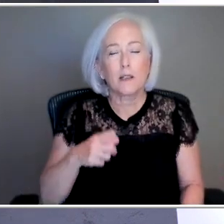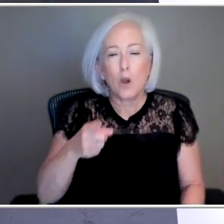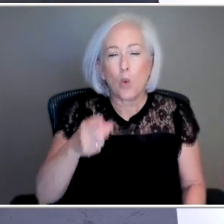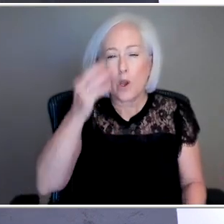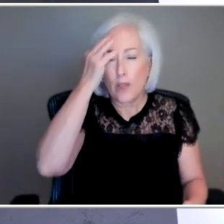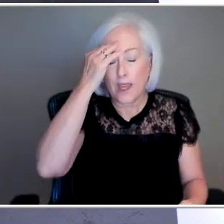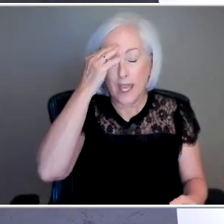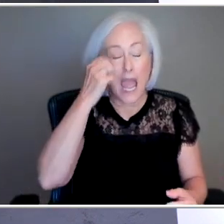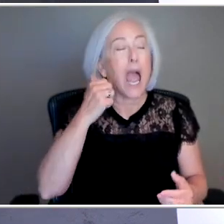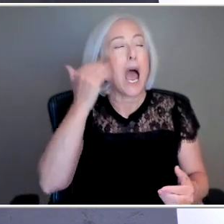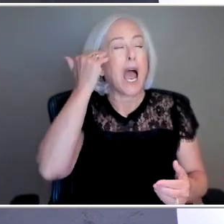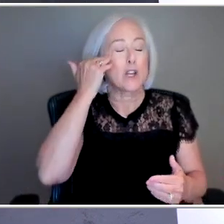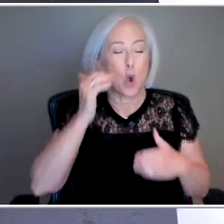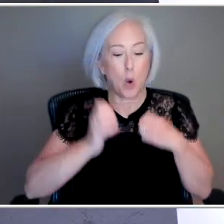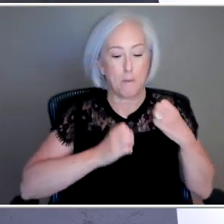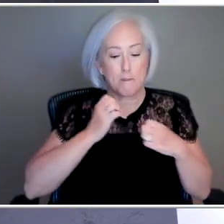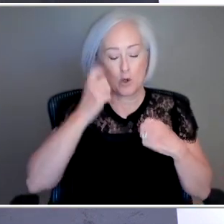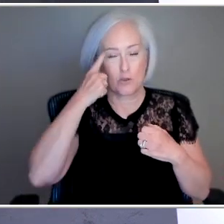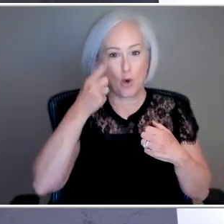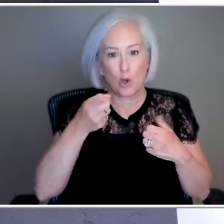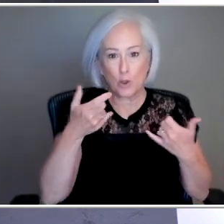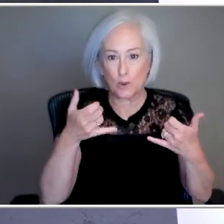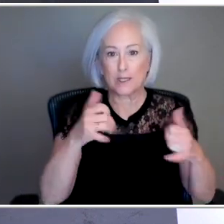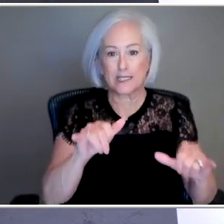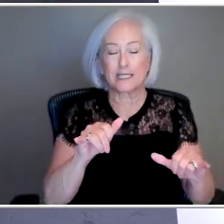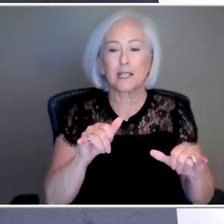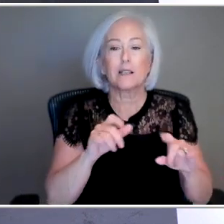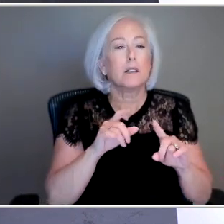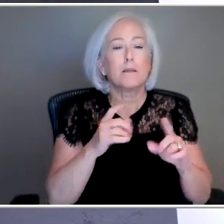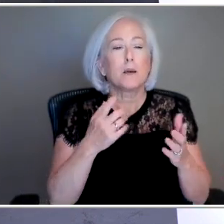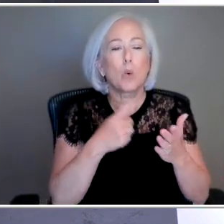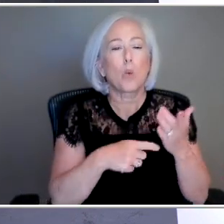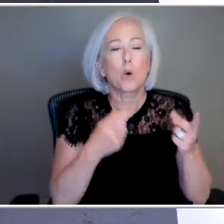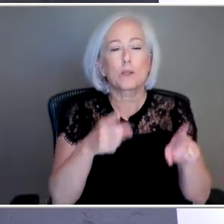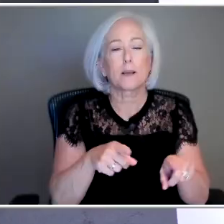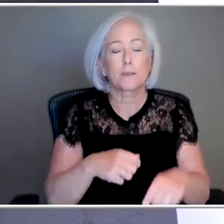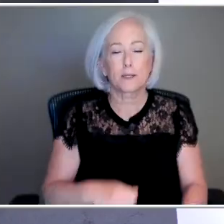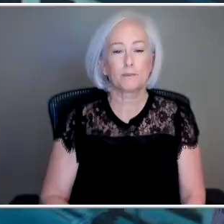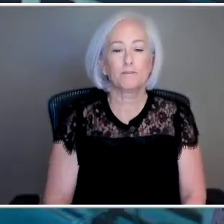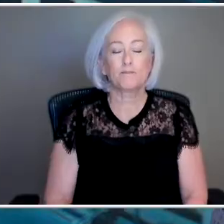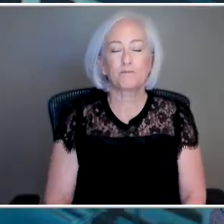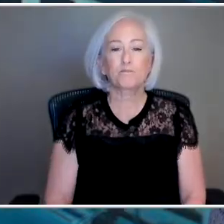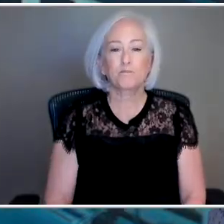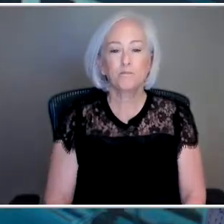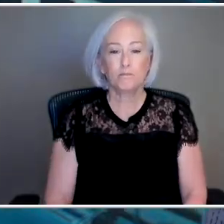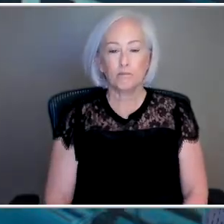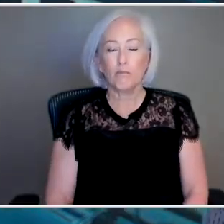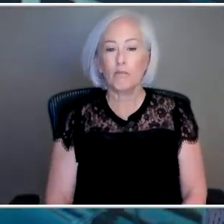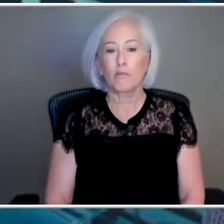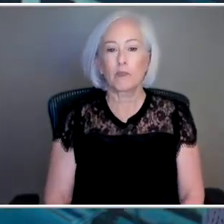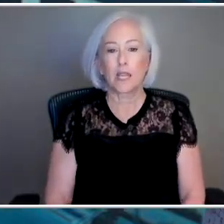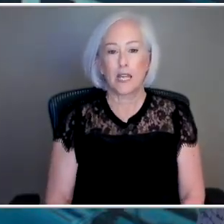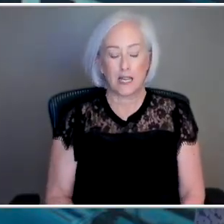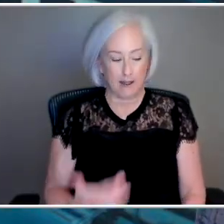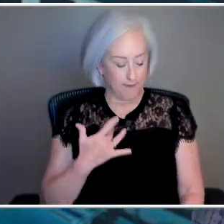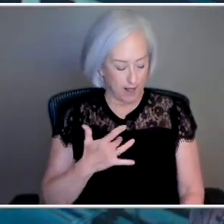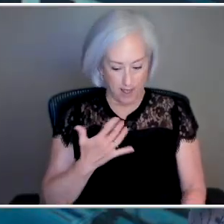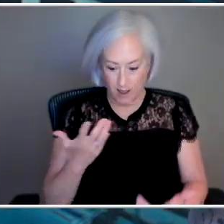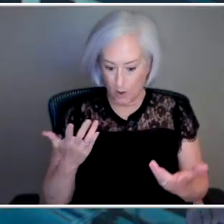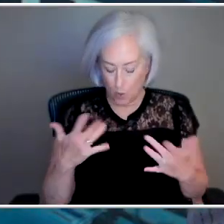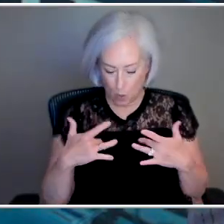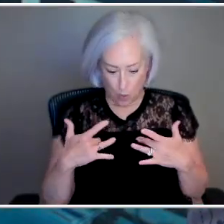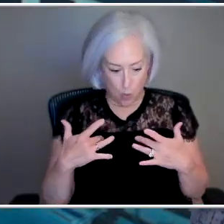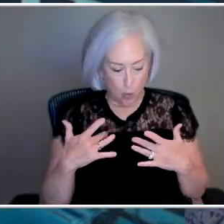emotional for you still. Yes. What was happening in the moment? Like I say, it's just like, how is this? I felt like, am I in